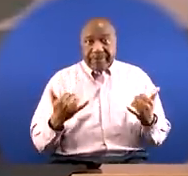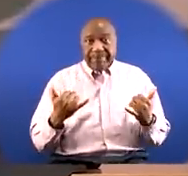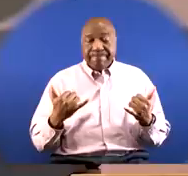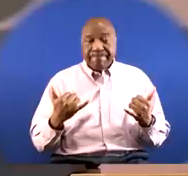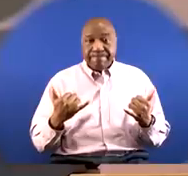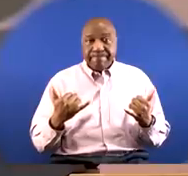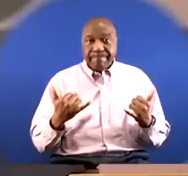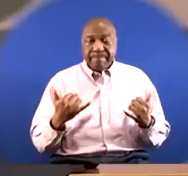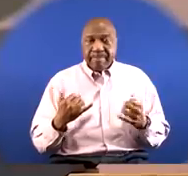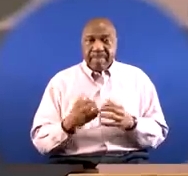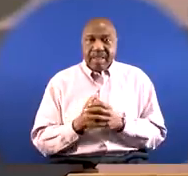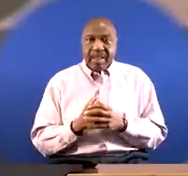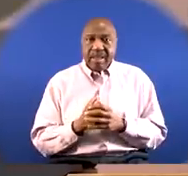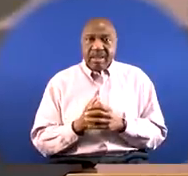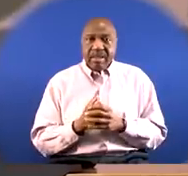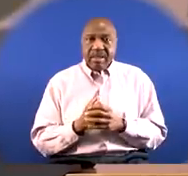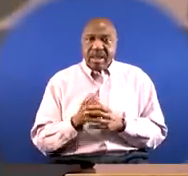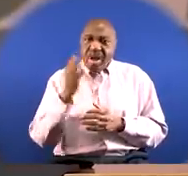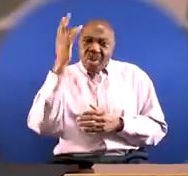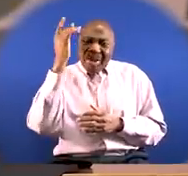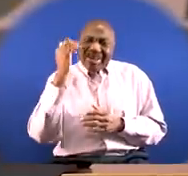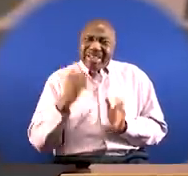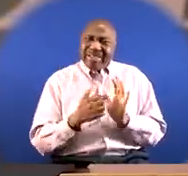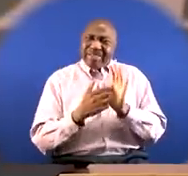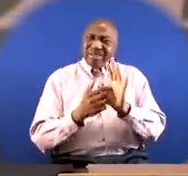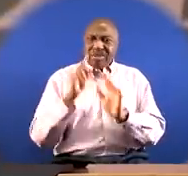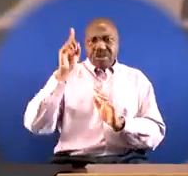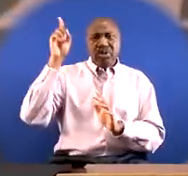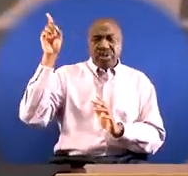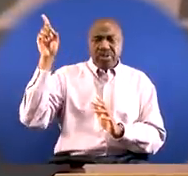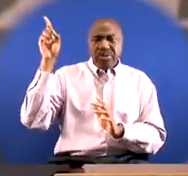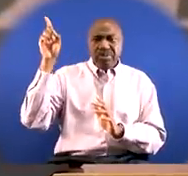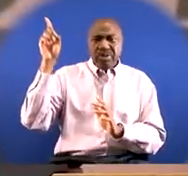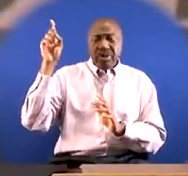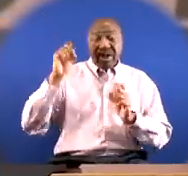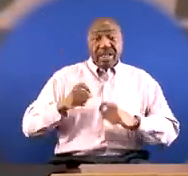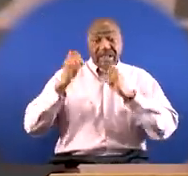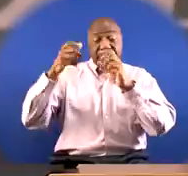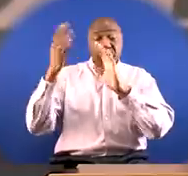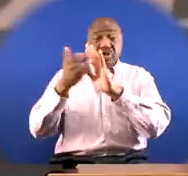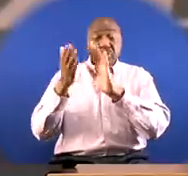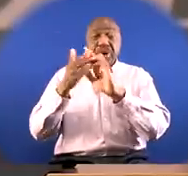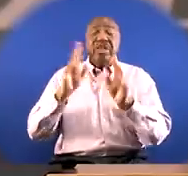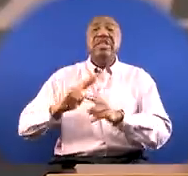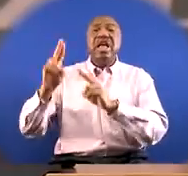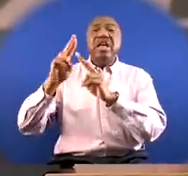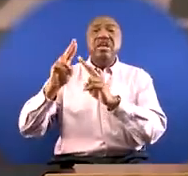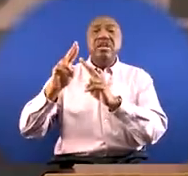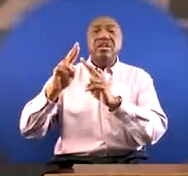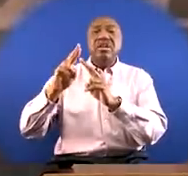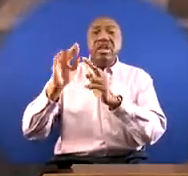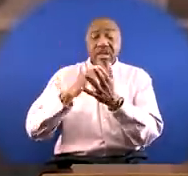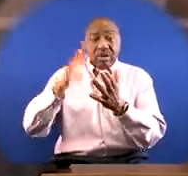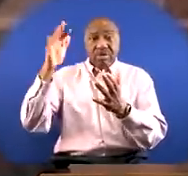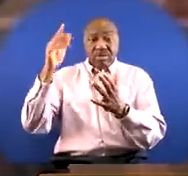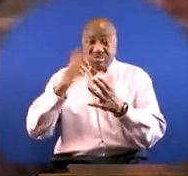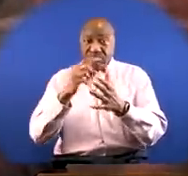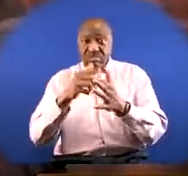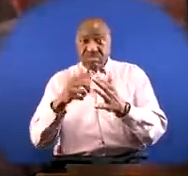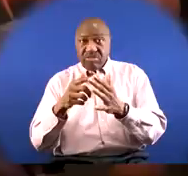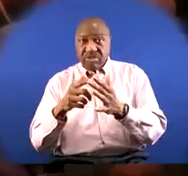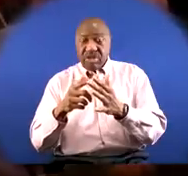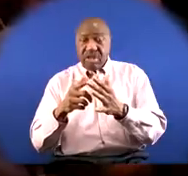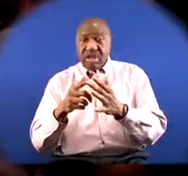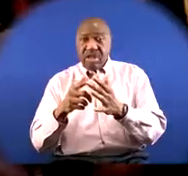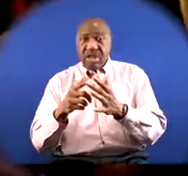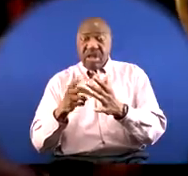because we want to show you, demonstrate to you, give you praise, honor, and glory. And we are the fruit